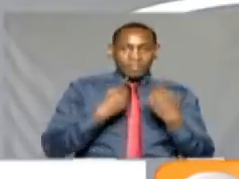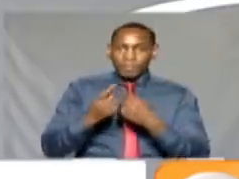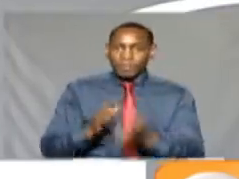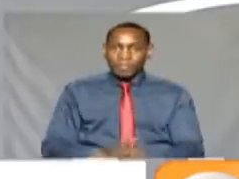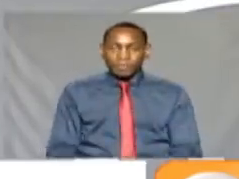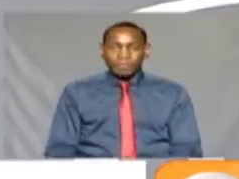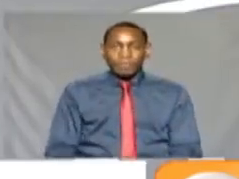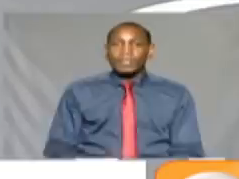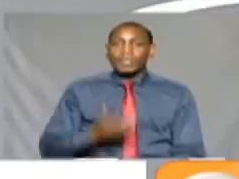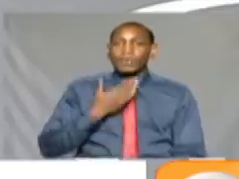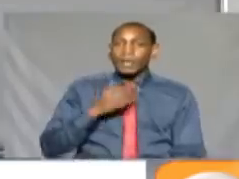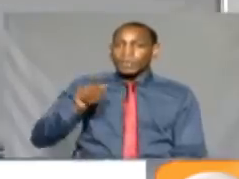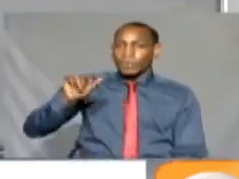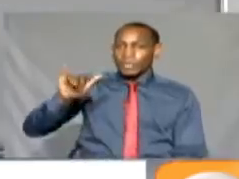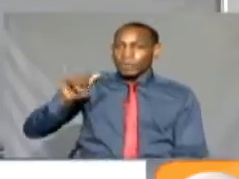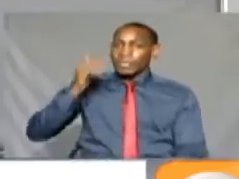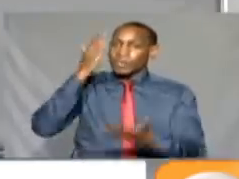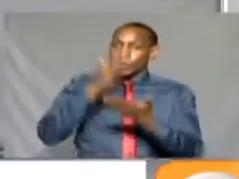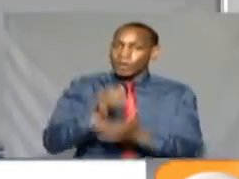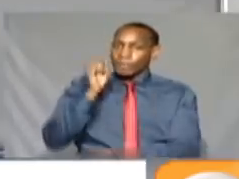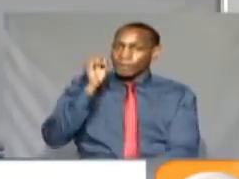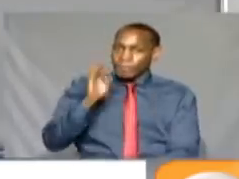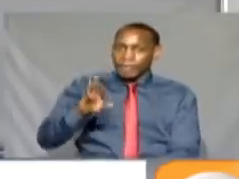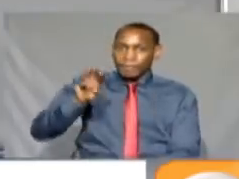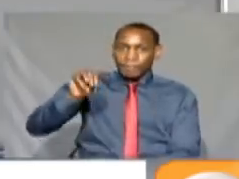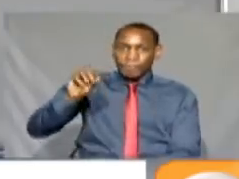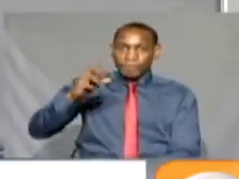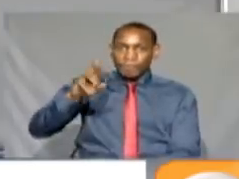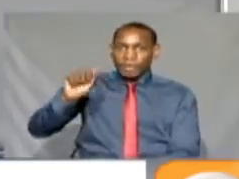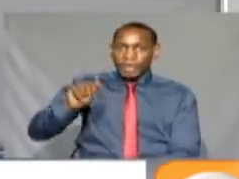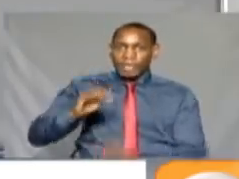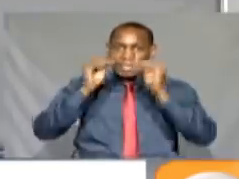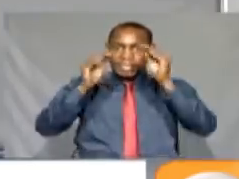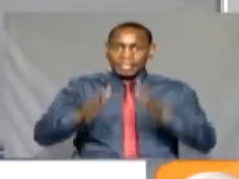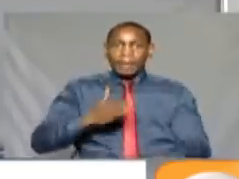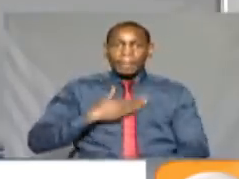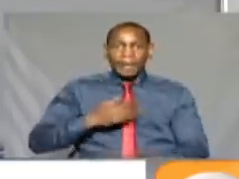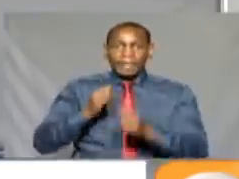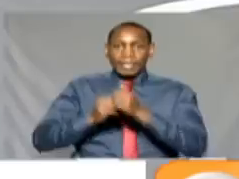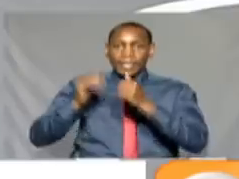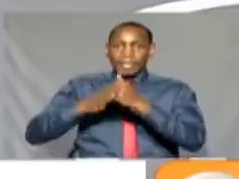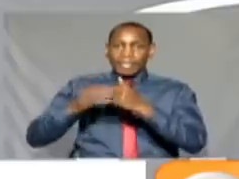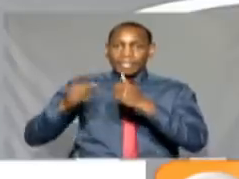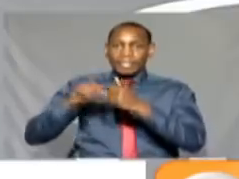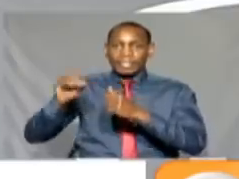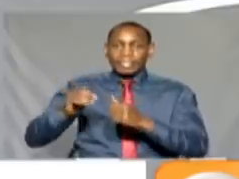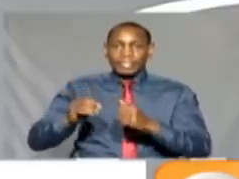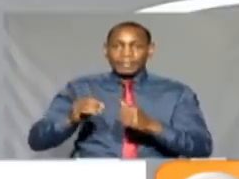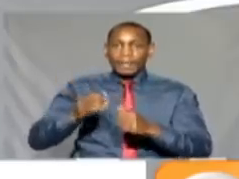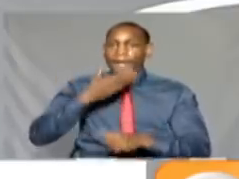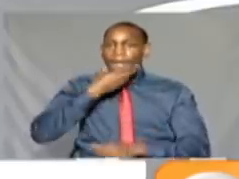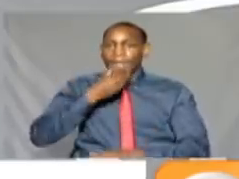Bundi, I would like Nyambane to confirm to me whether Mungare, who was my teacher in 1960s, was his father.